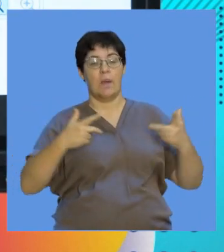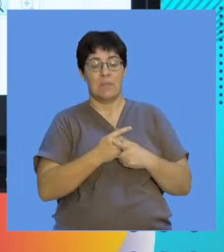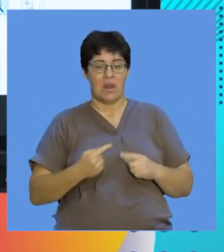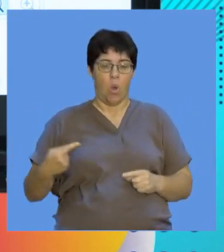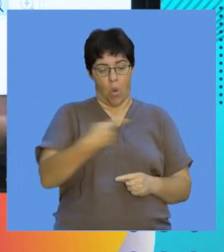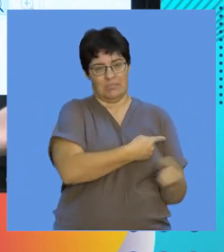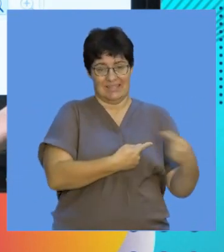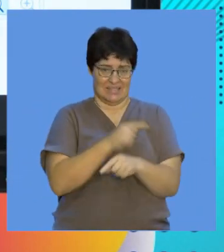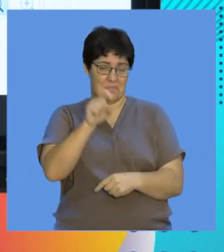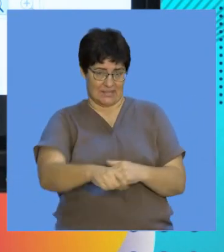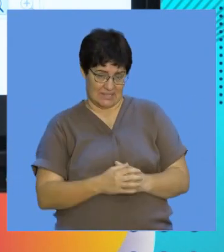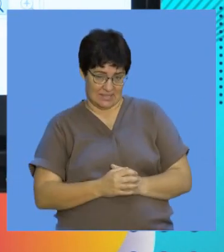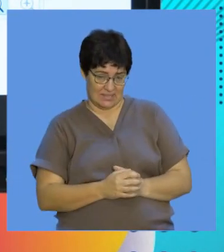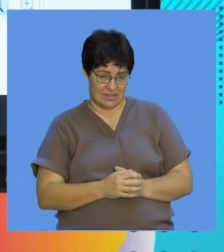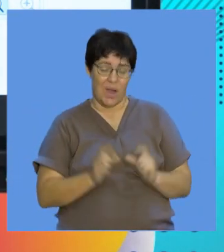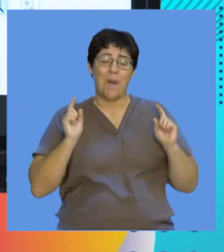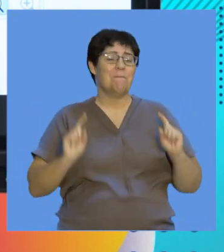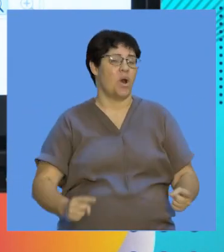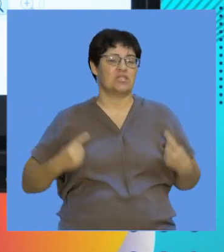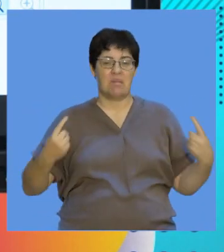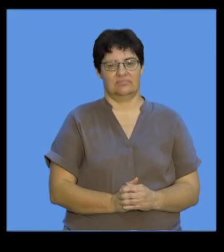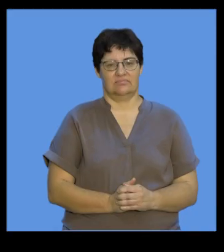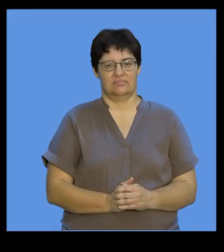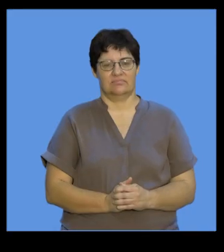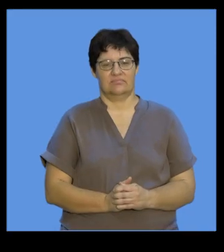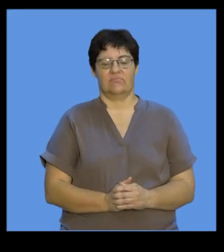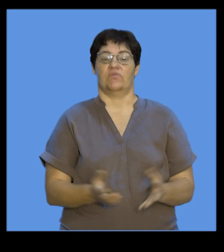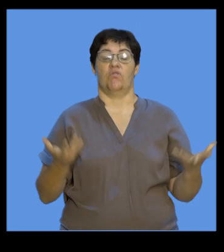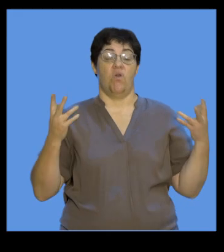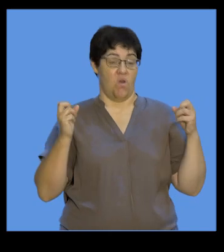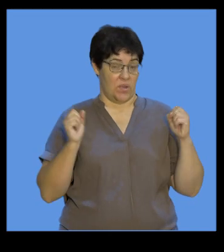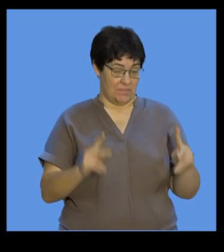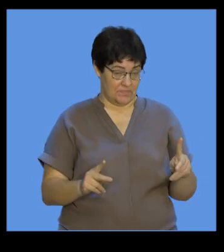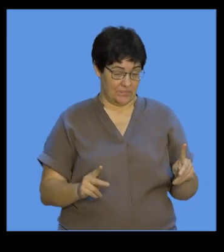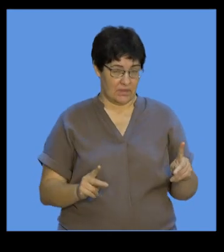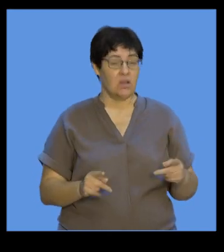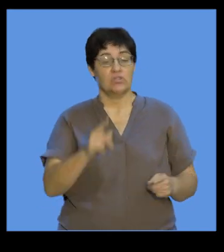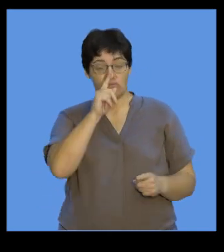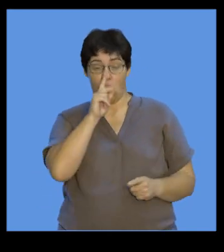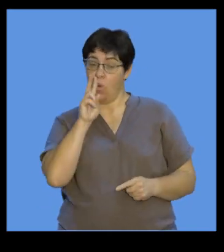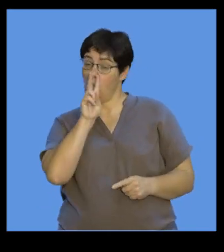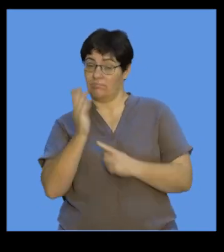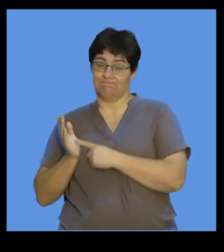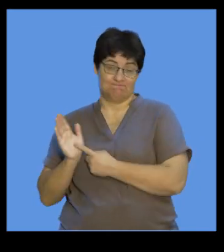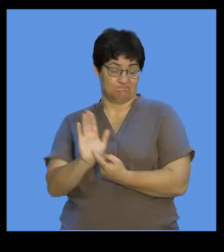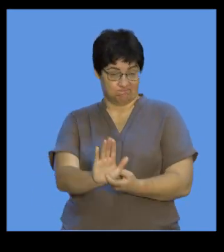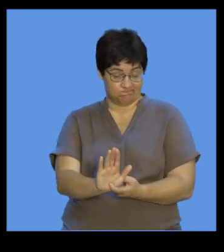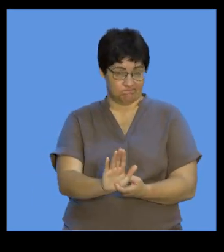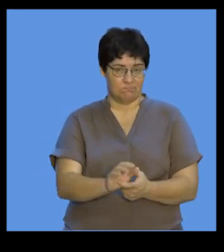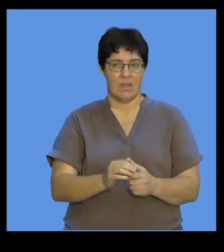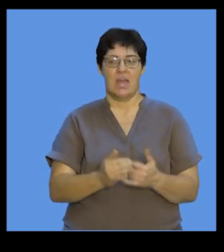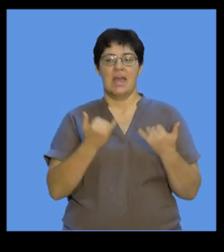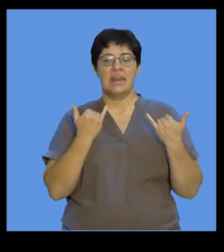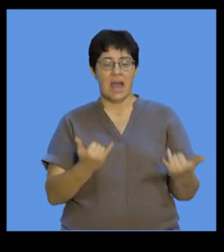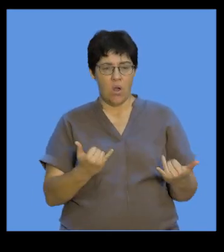directions. It's not possible for them to move in the same direction. So we've looked at the simulation. Let's now put this in